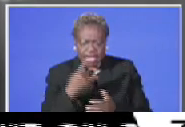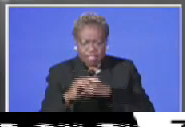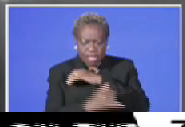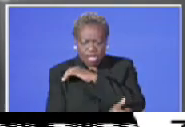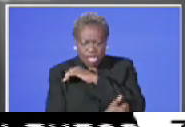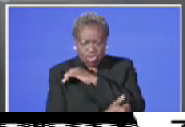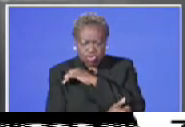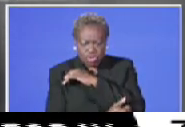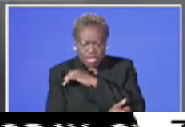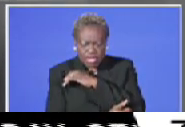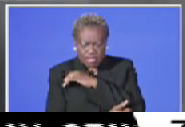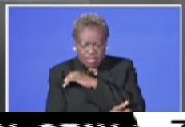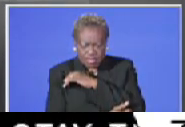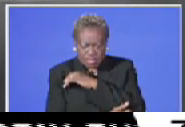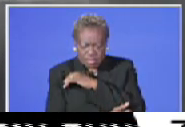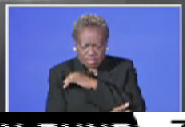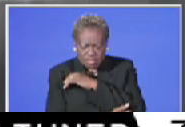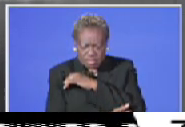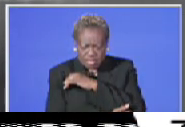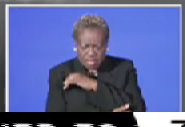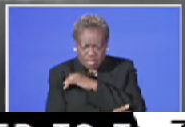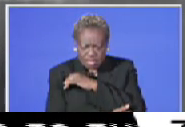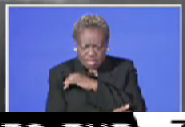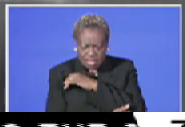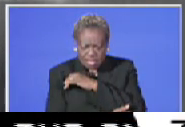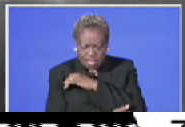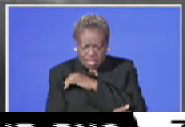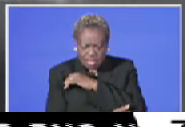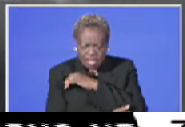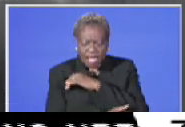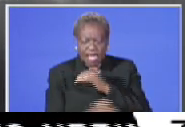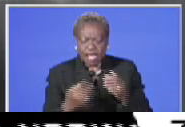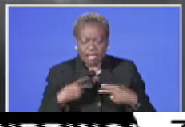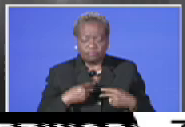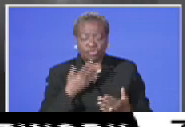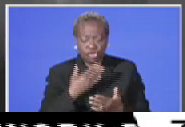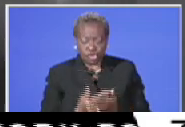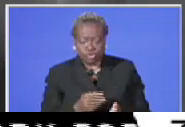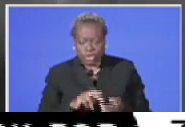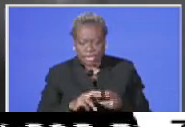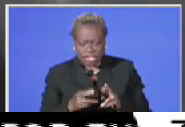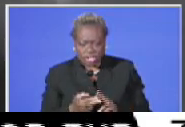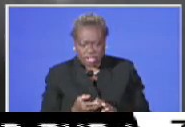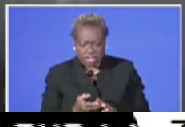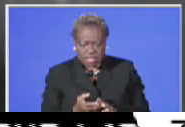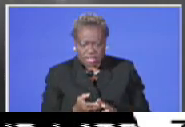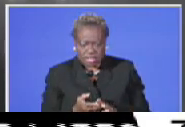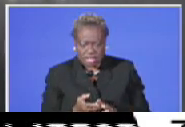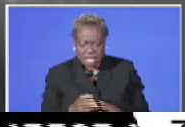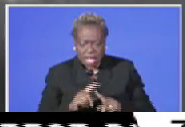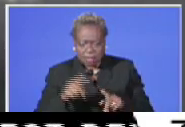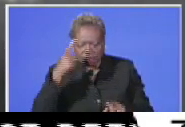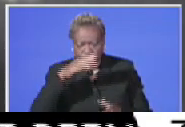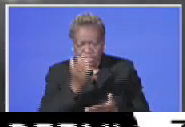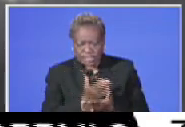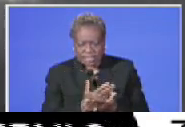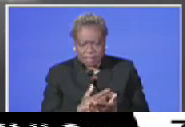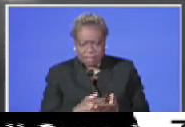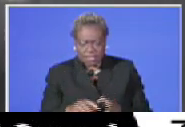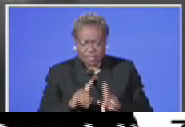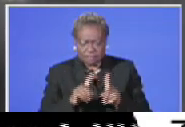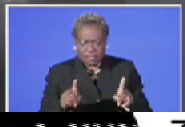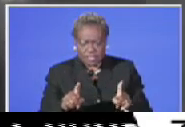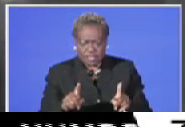that are friendly countries and that have amicable relations, but for some differences about one